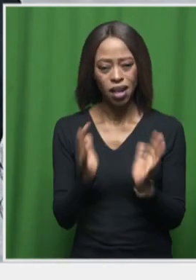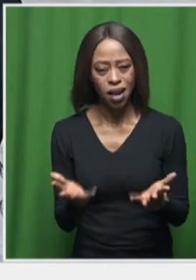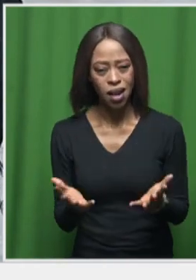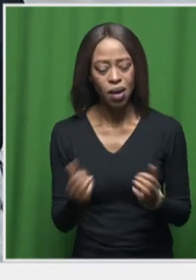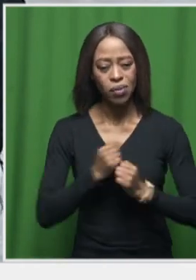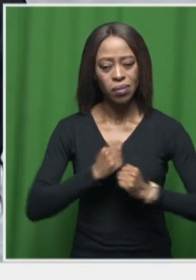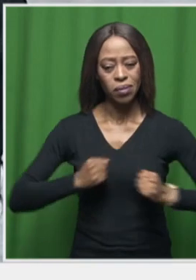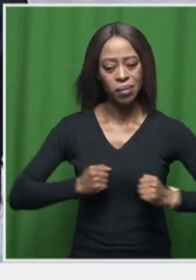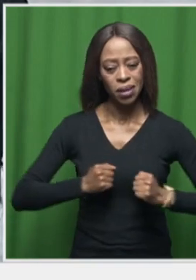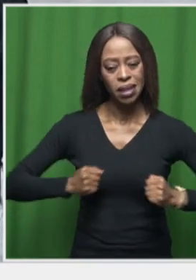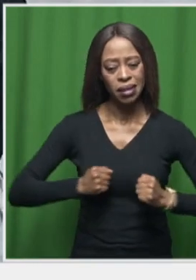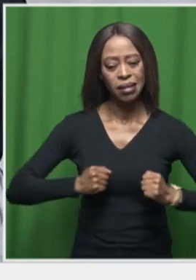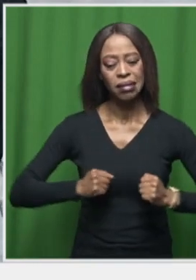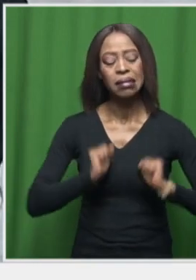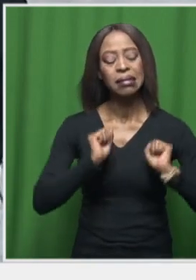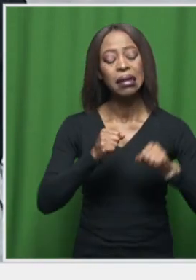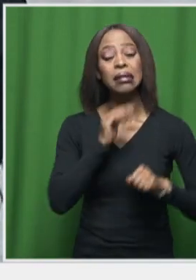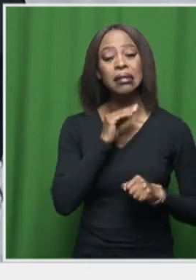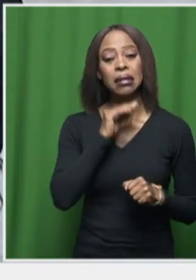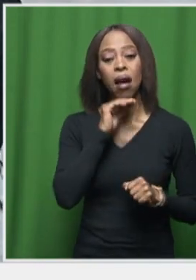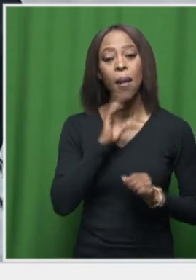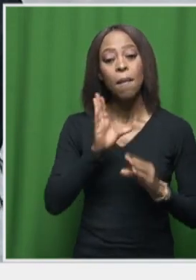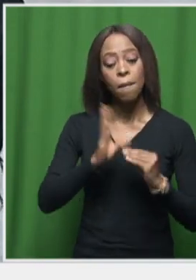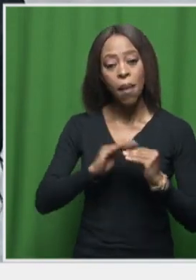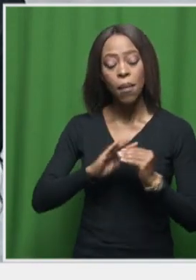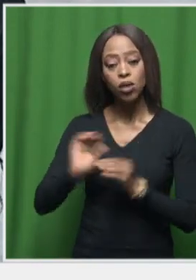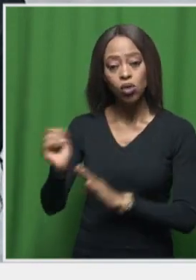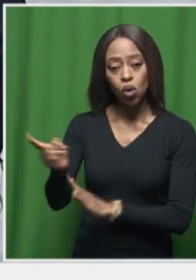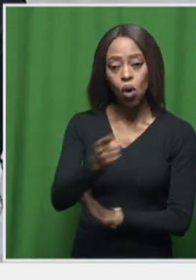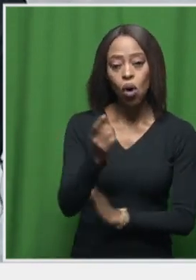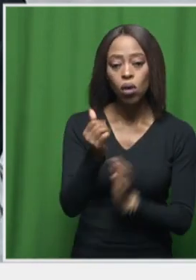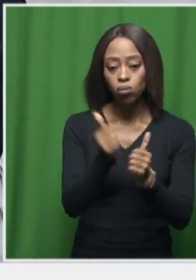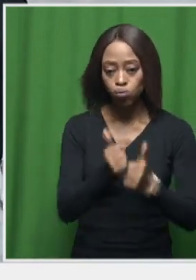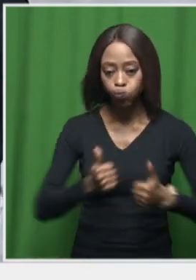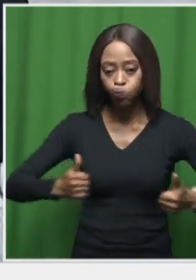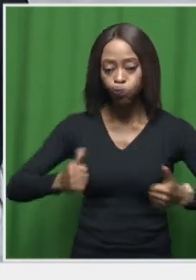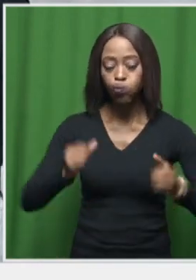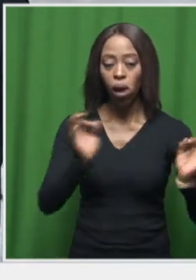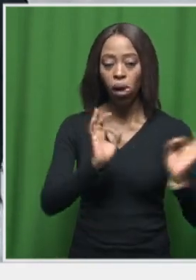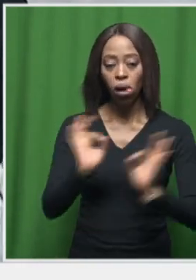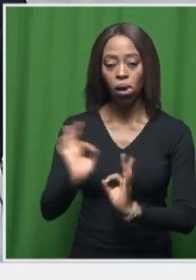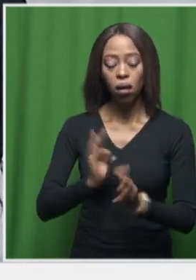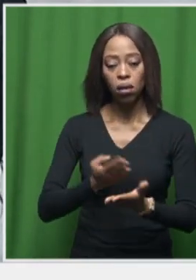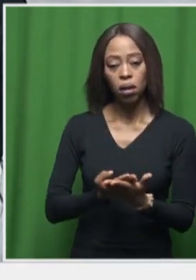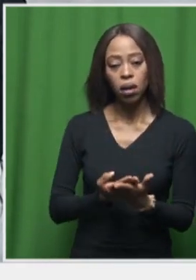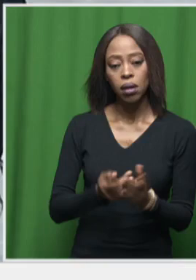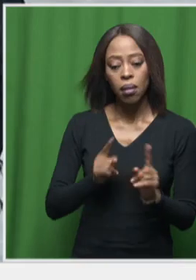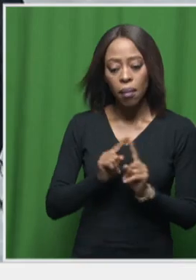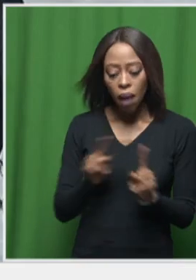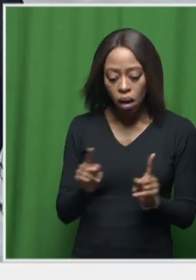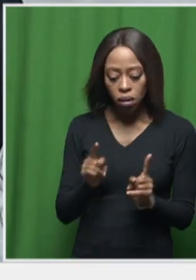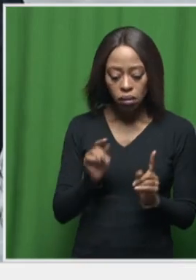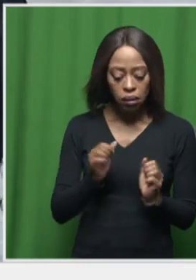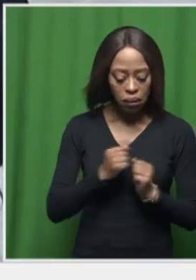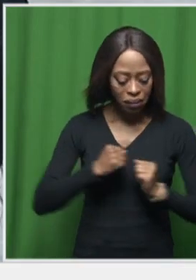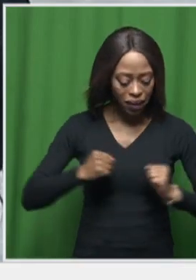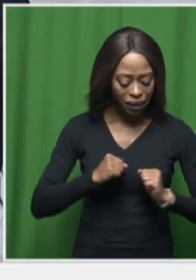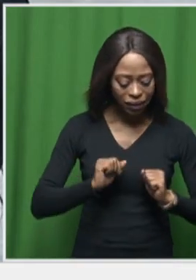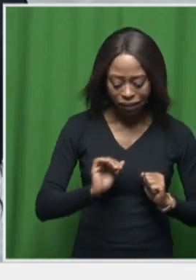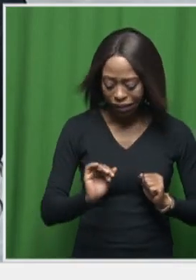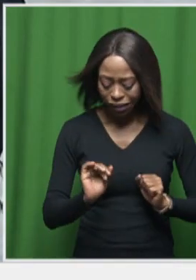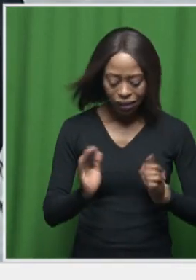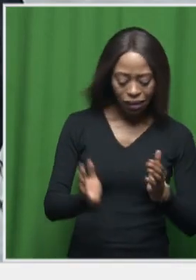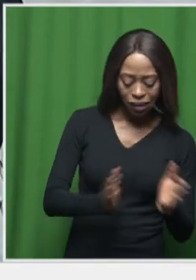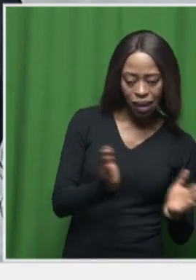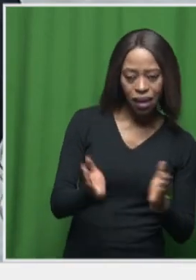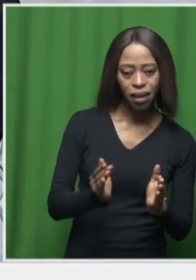space, it's big enough to accommodate all the members, but I mean the arrangement, the configuration of the space was